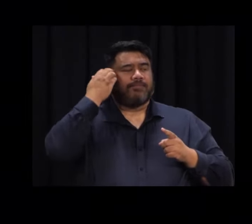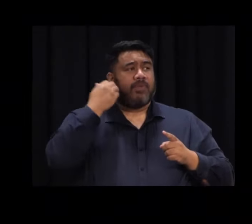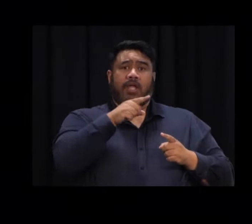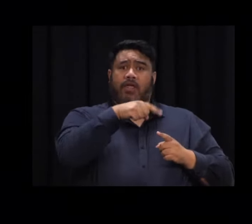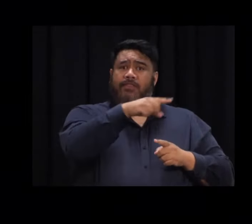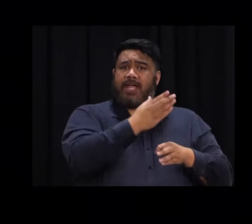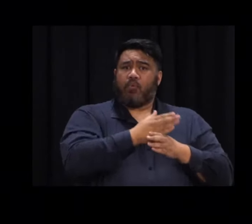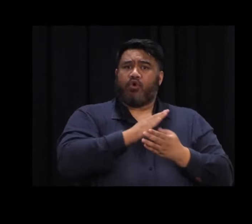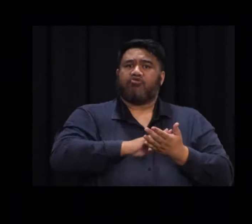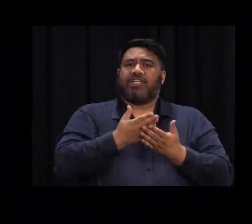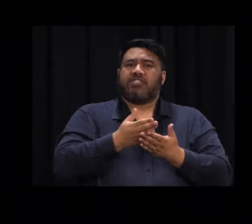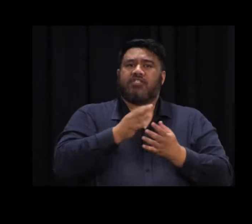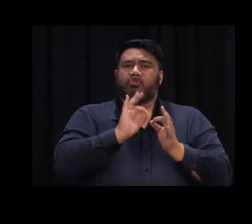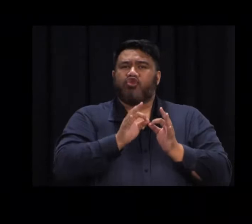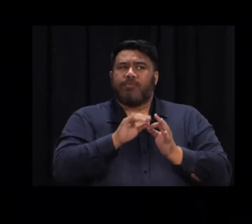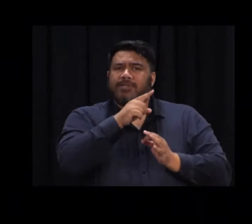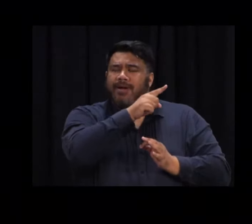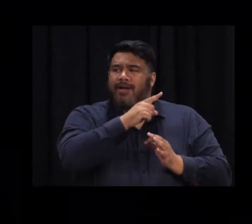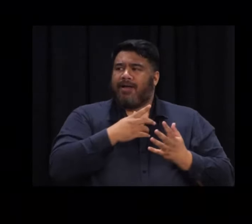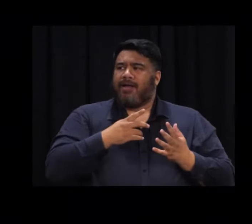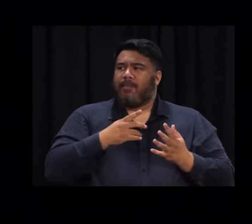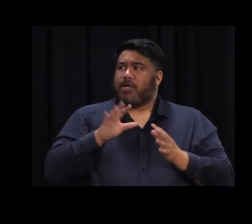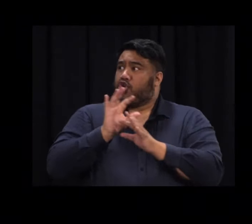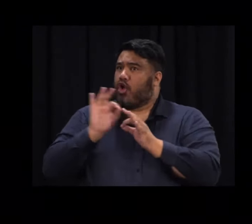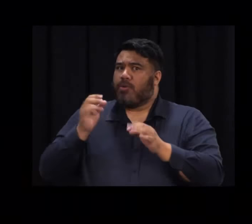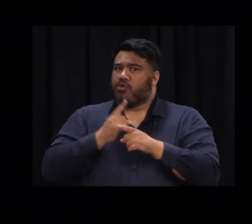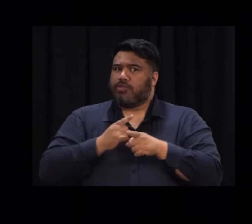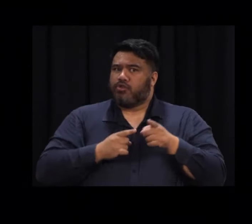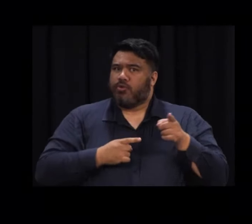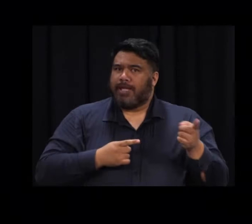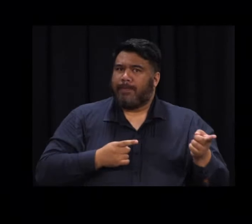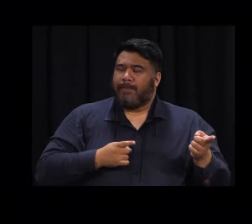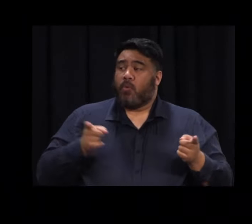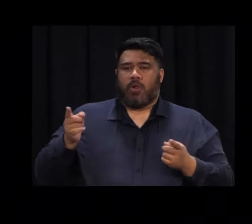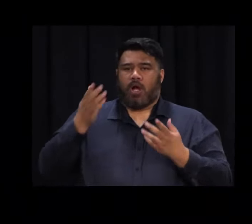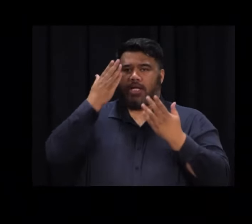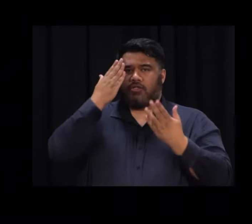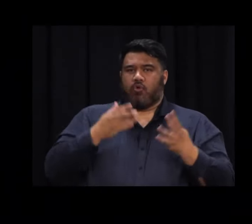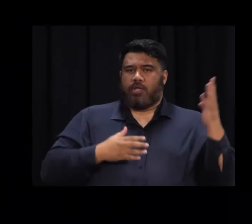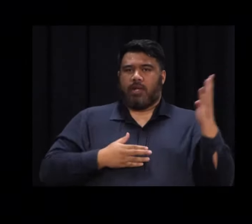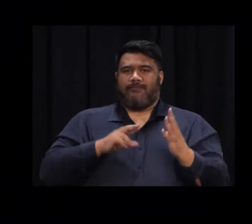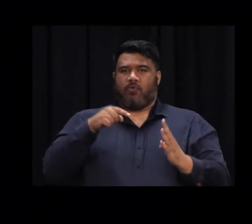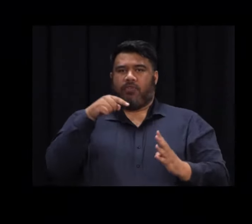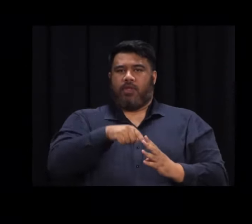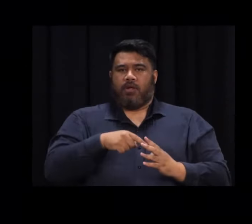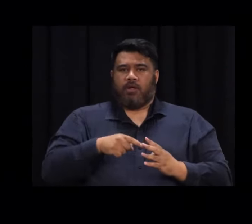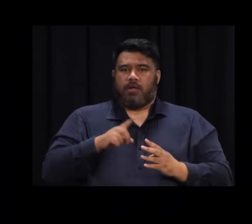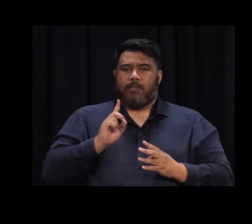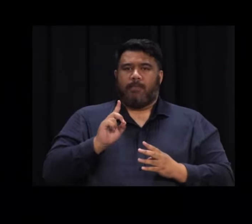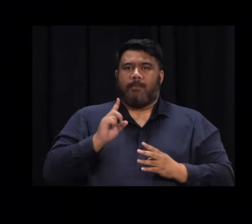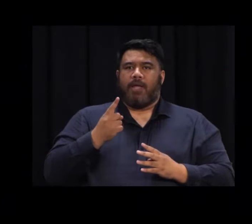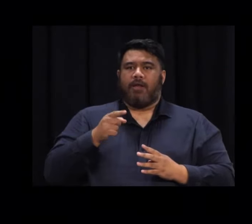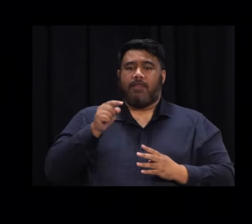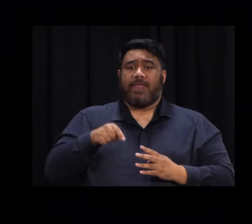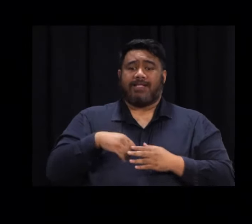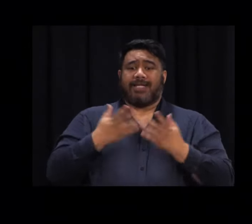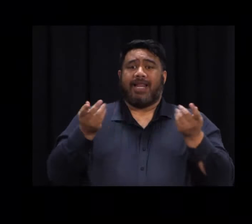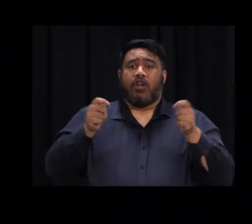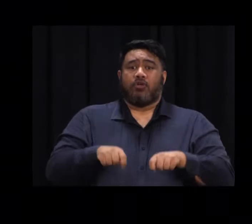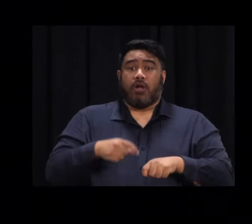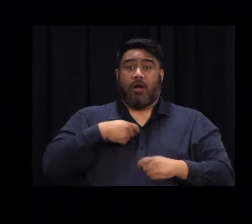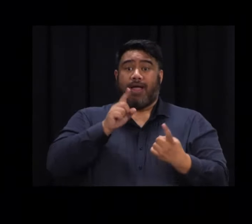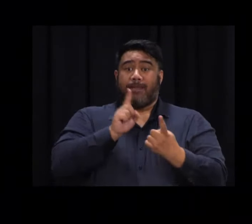that? Well, first of all, I wasn't specifically aware that they had done that, but I'd say that actually on the very day that we moved into lockdown, I met a